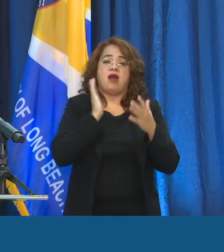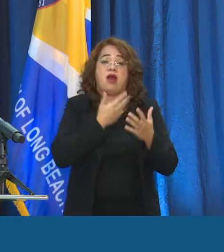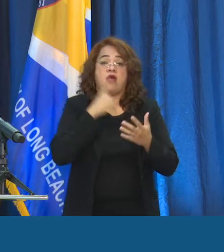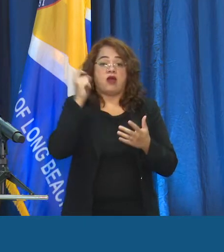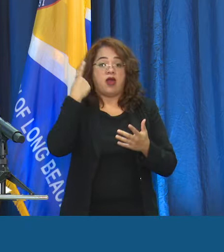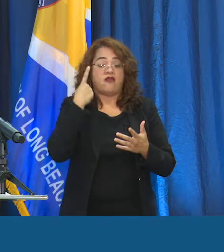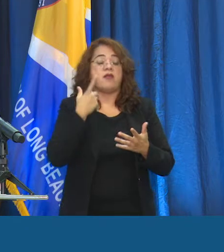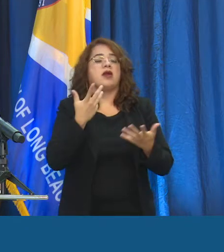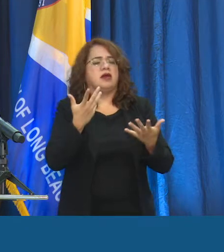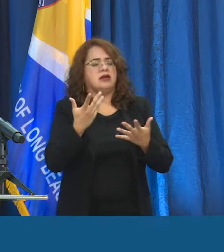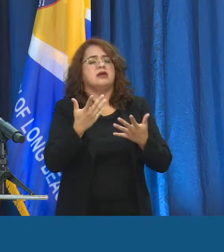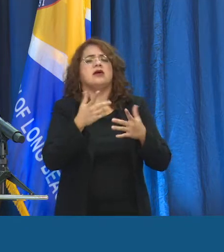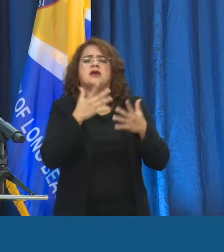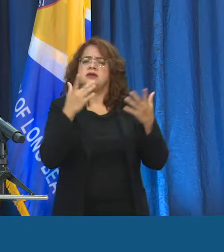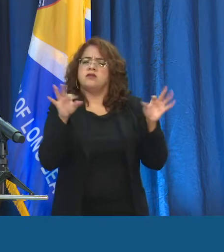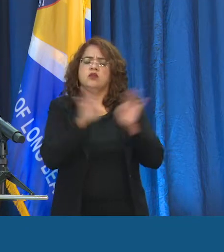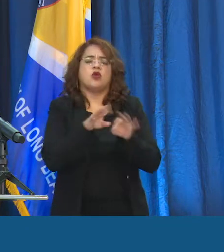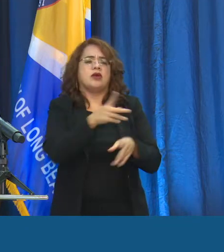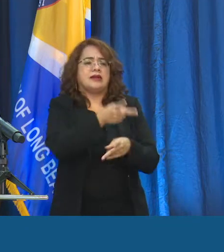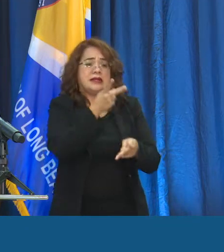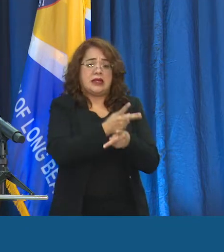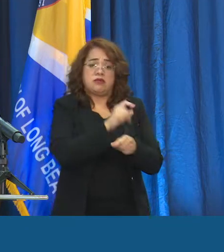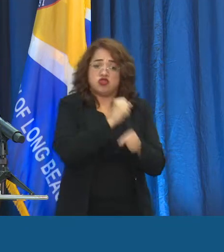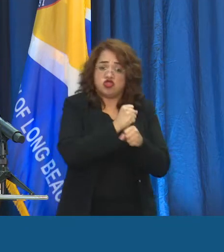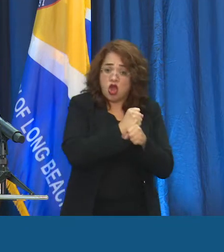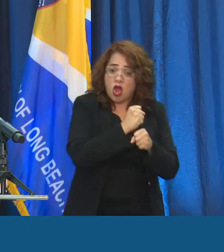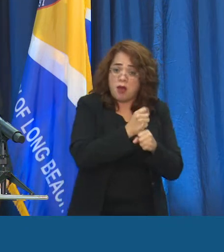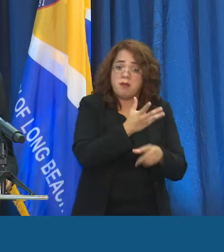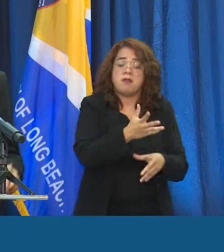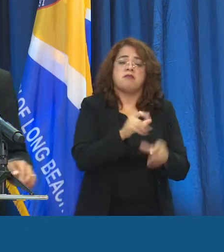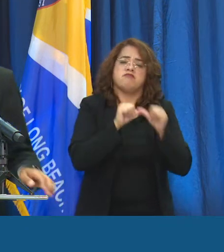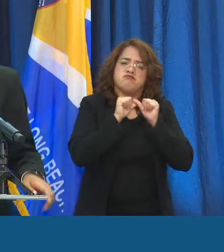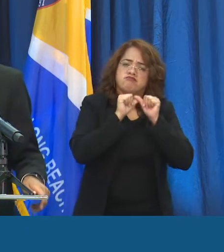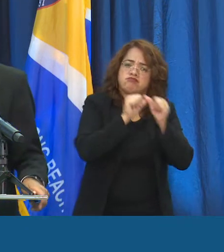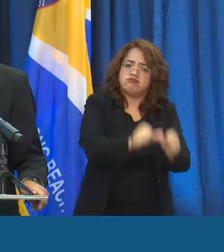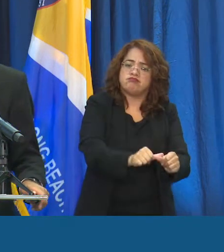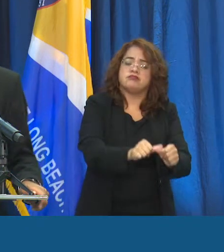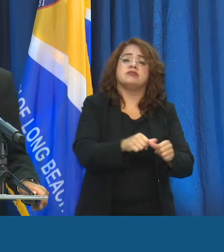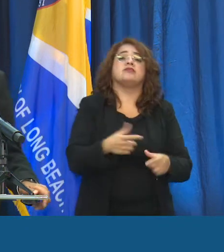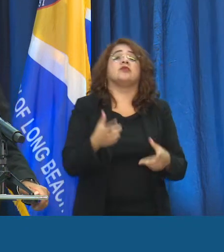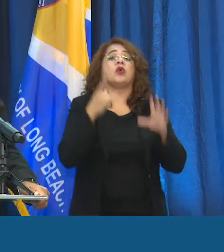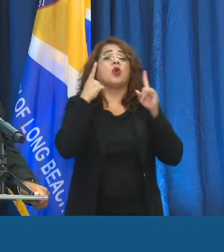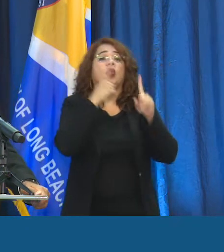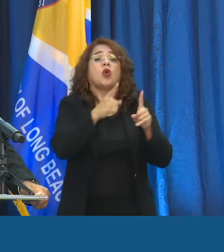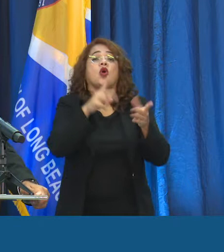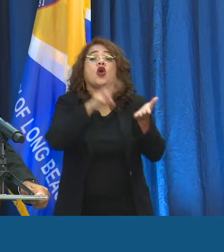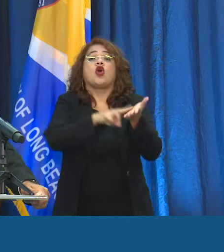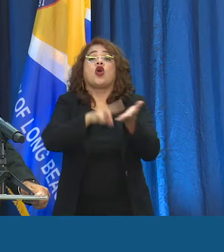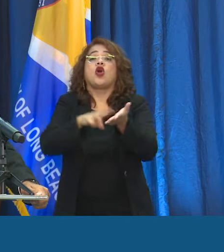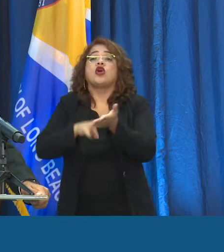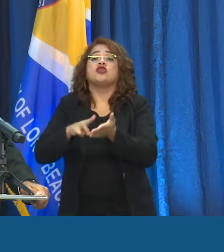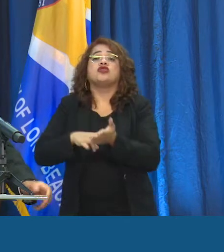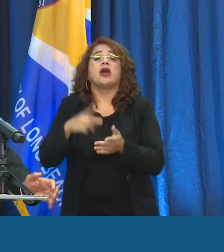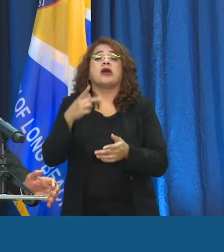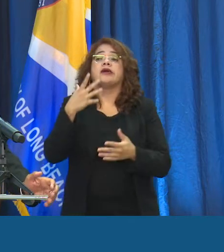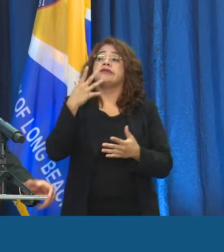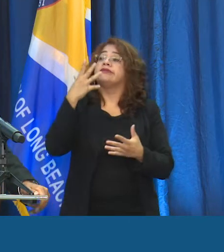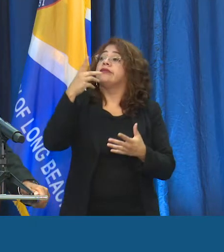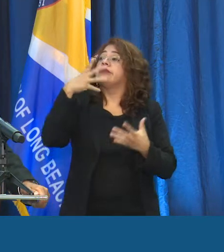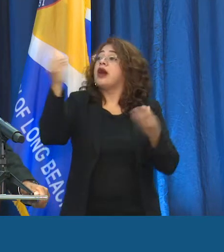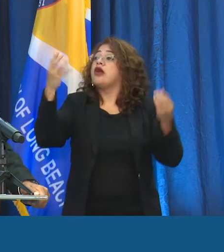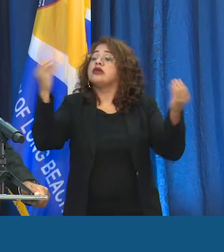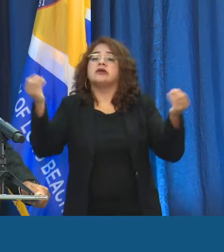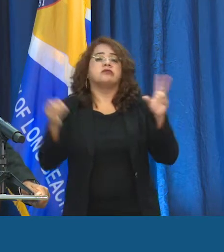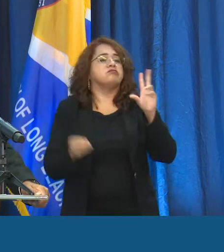continue to have the security of their jobs. And so my recommendation as part of this budget is to not contract out local Long Beach jobs, because I believe our